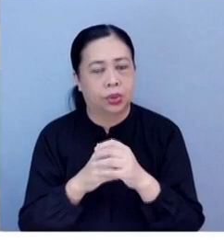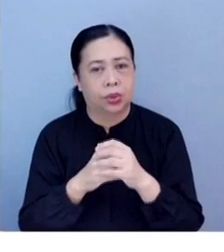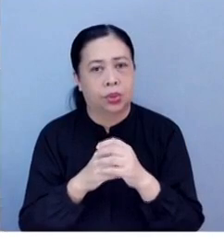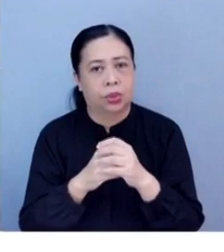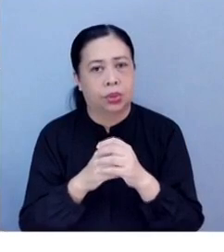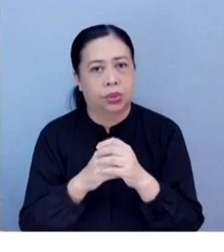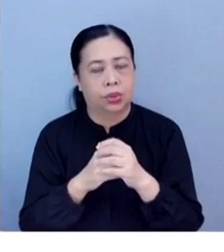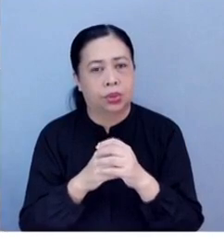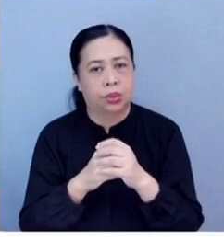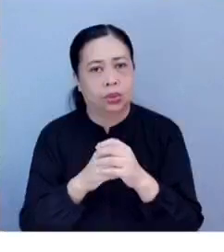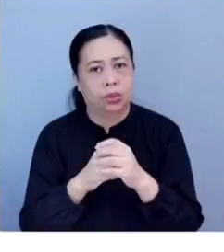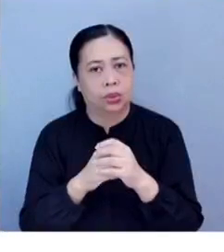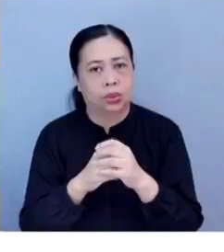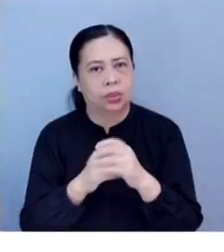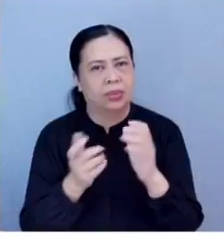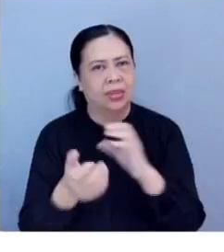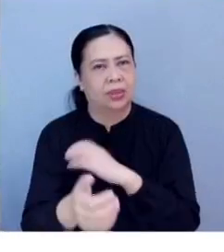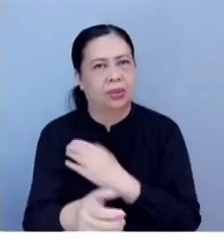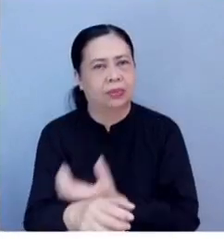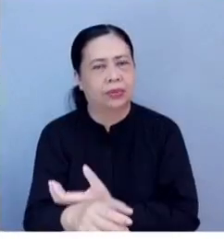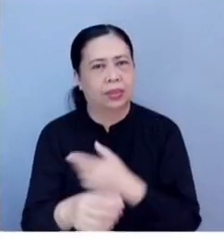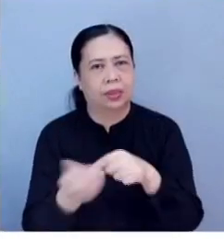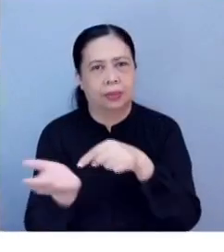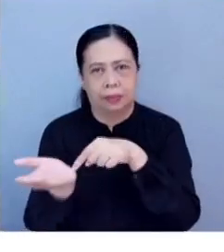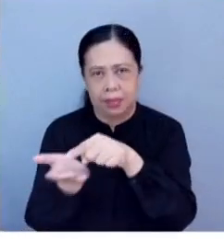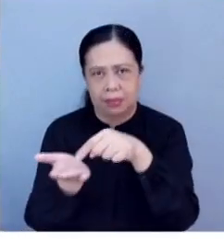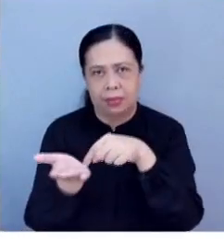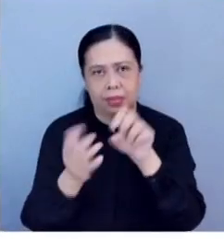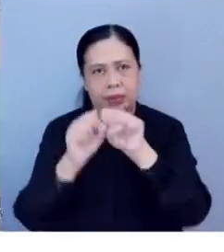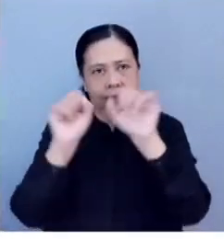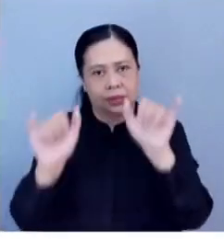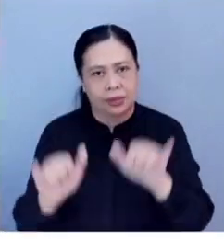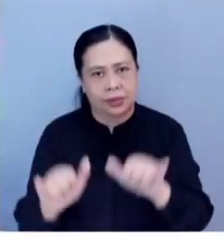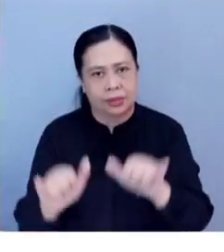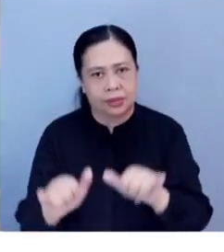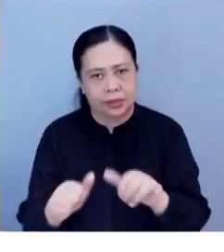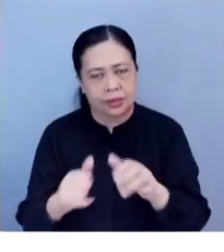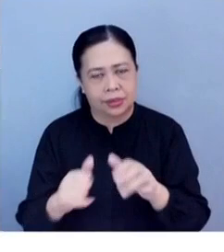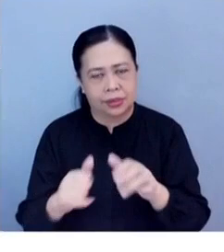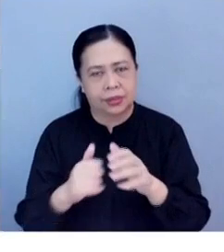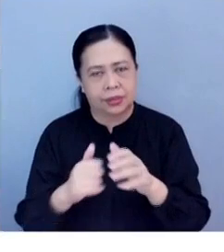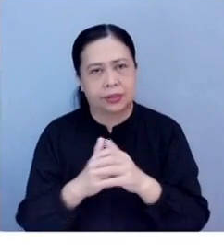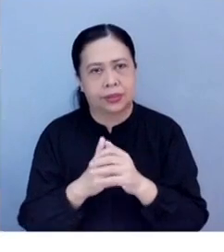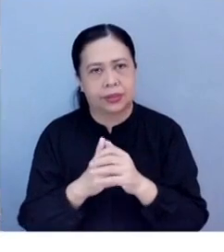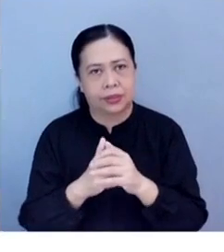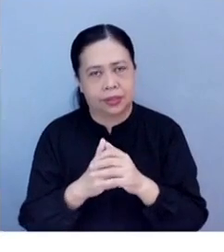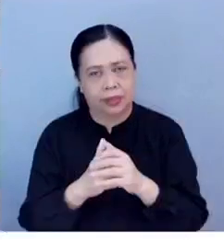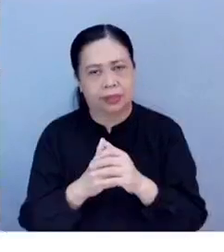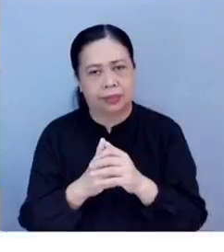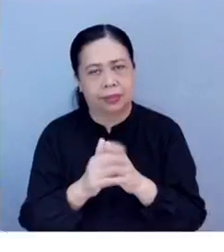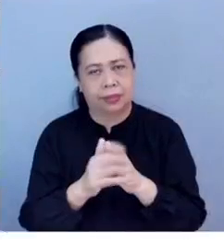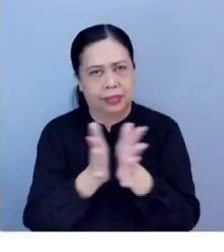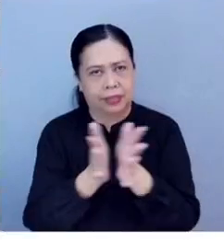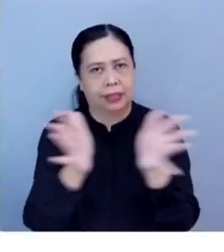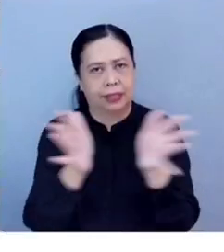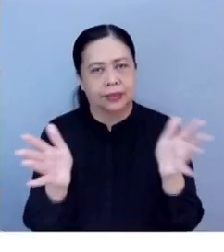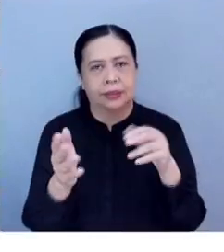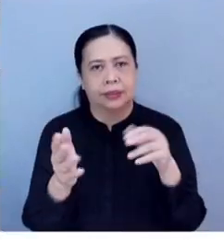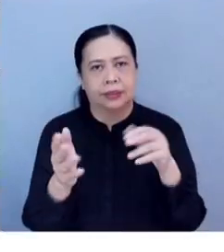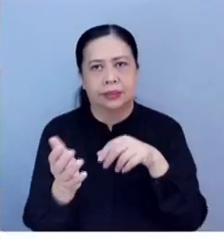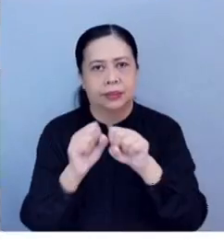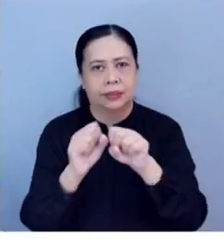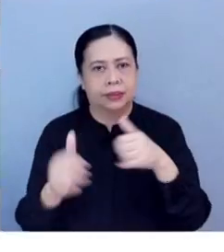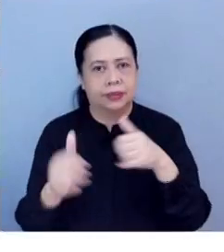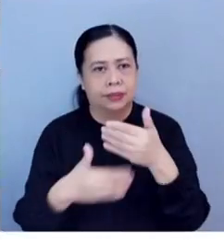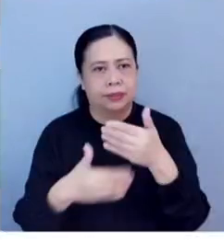be confident that our payment system, the national payment system in general, is robust. And hopefully that will create